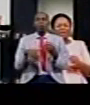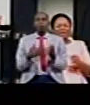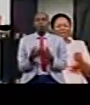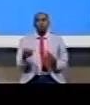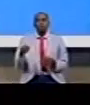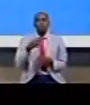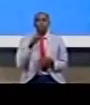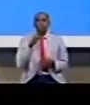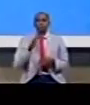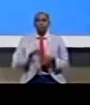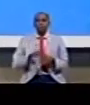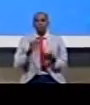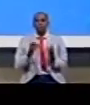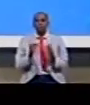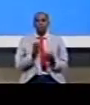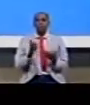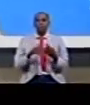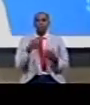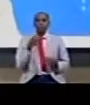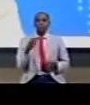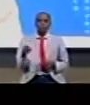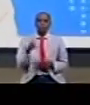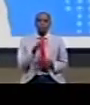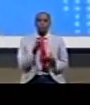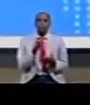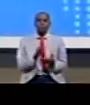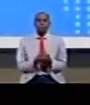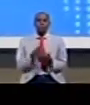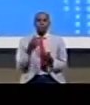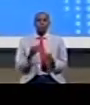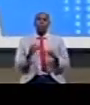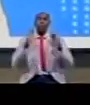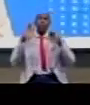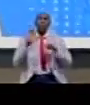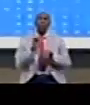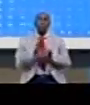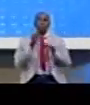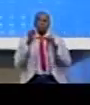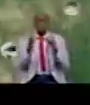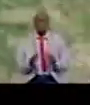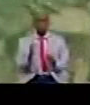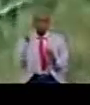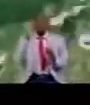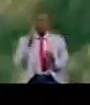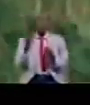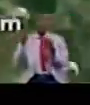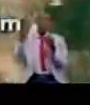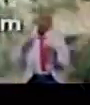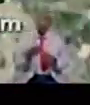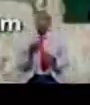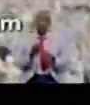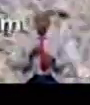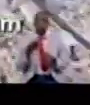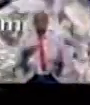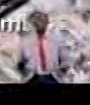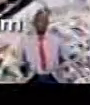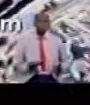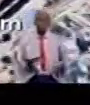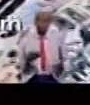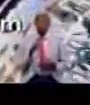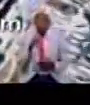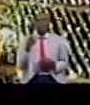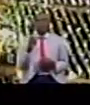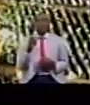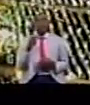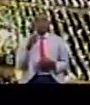as well to have a spouse who is not supportive, to have a spouse who does not really submit, to have a spouse